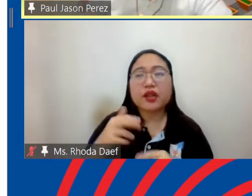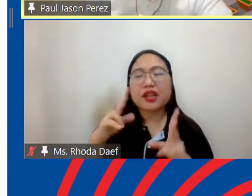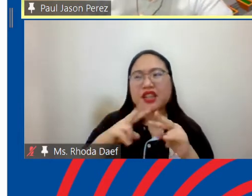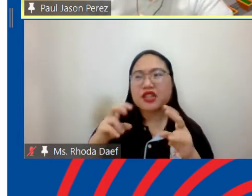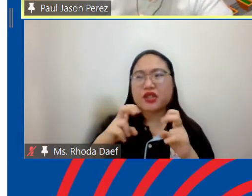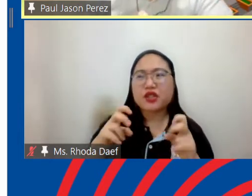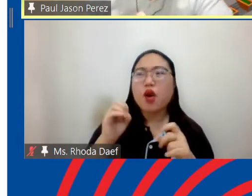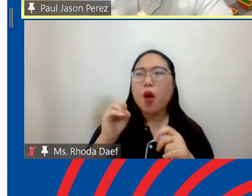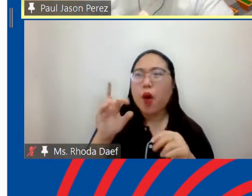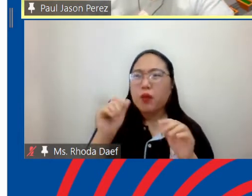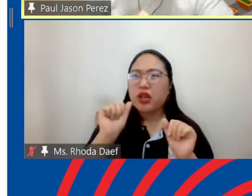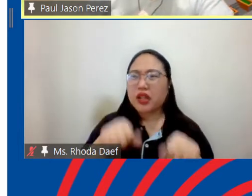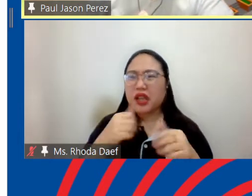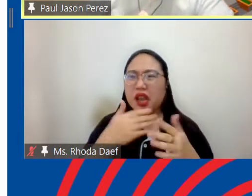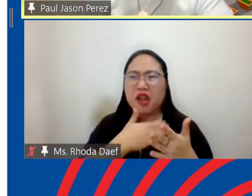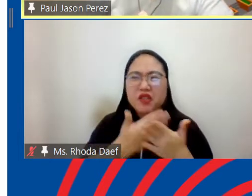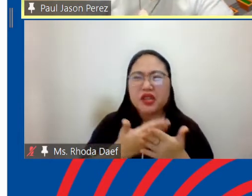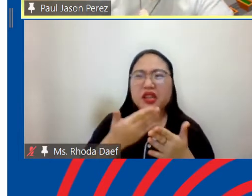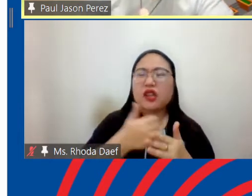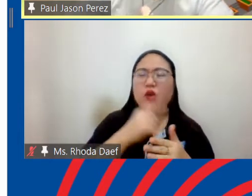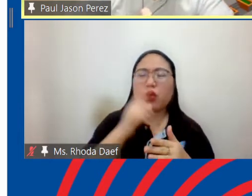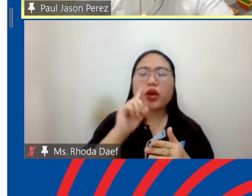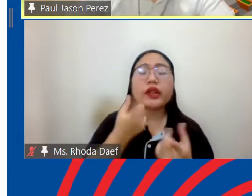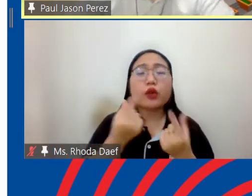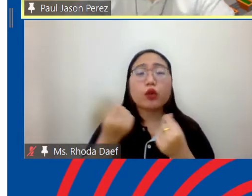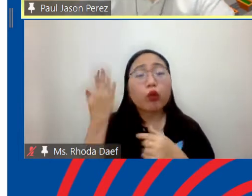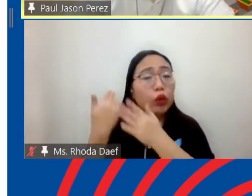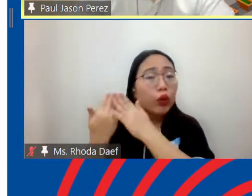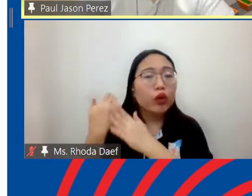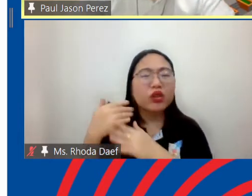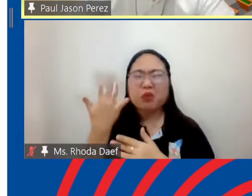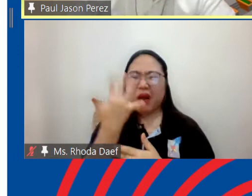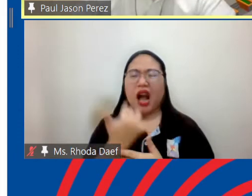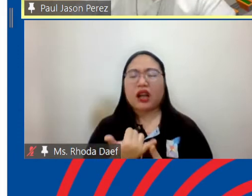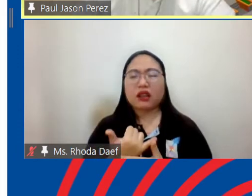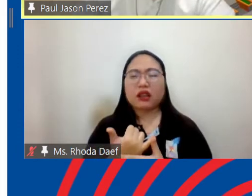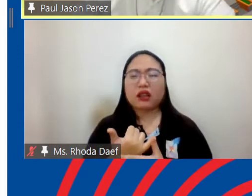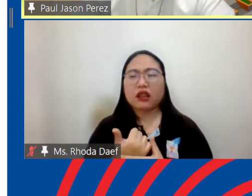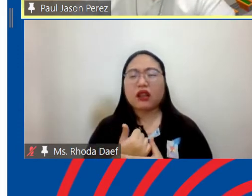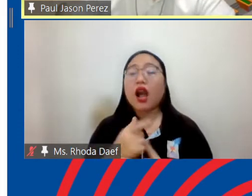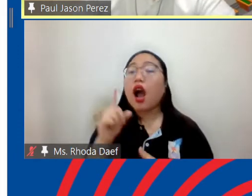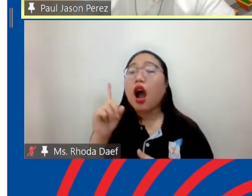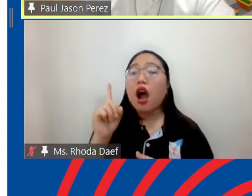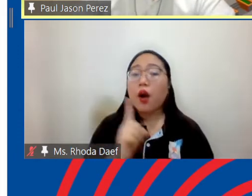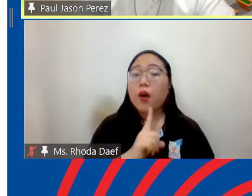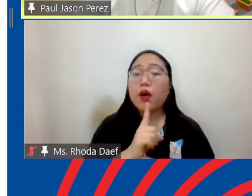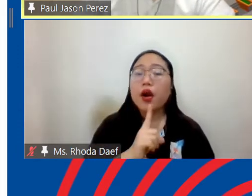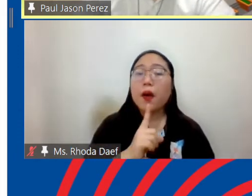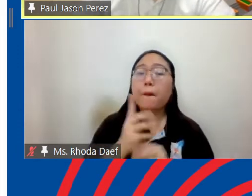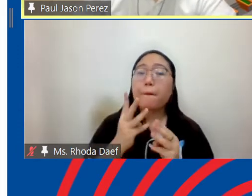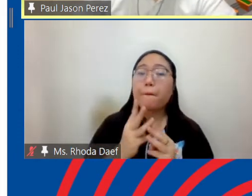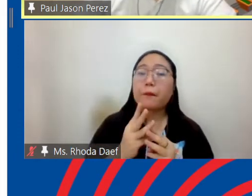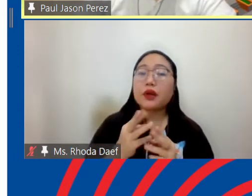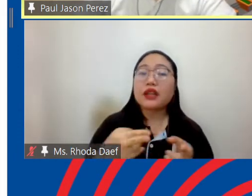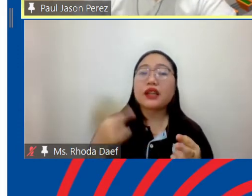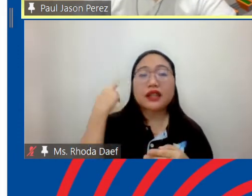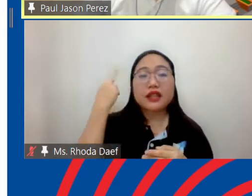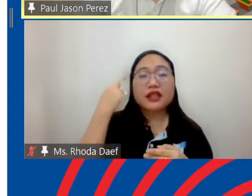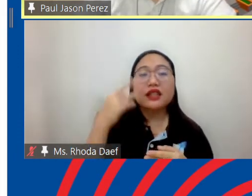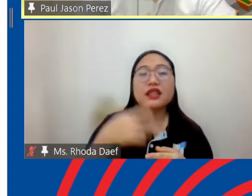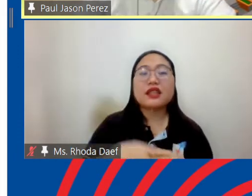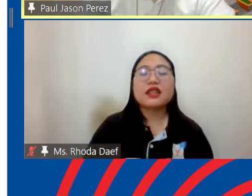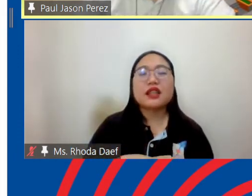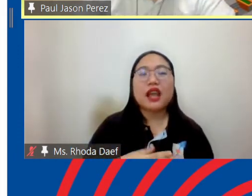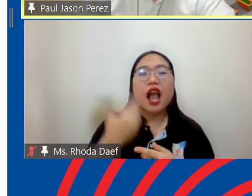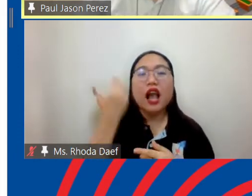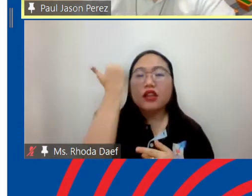done before. Hindi nila magawa, no? So bakit kaya? One of the main reasons, of course, is the lack of proper